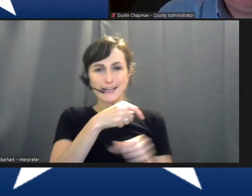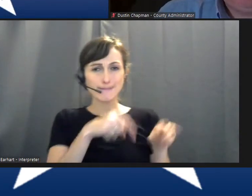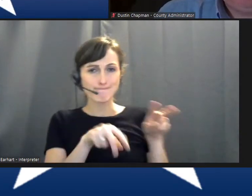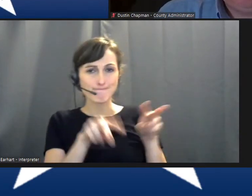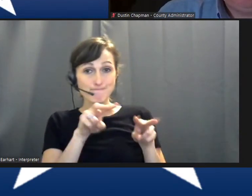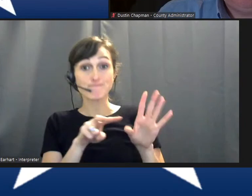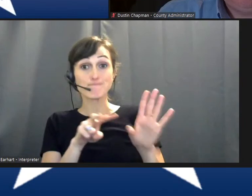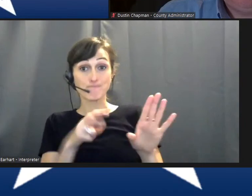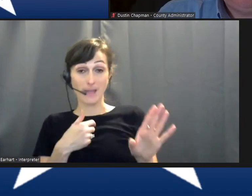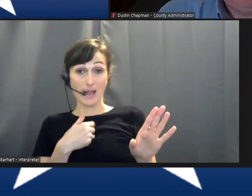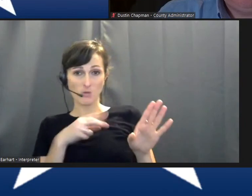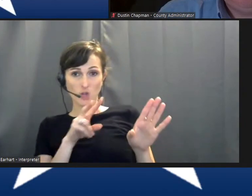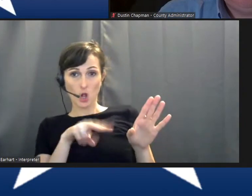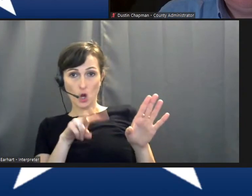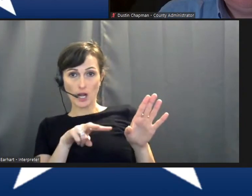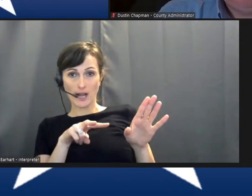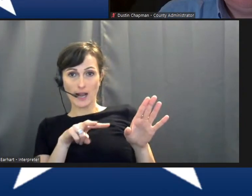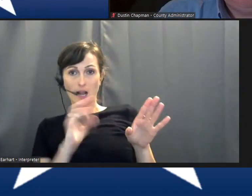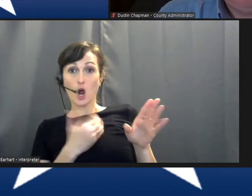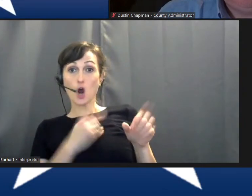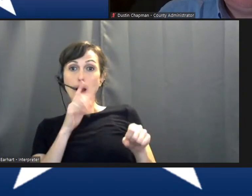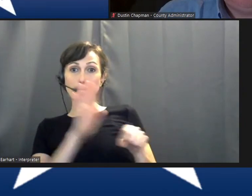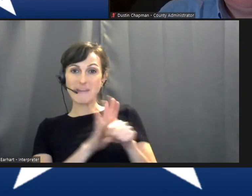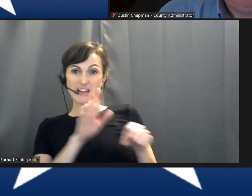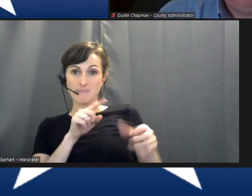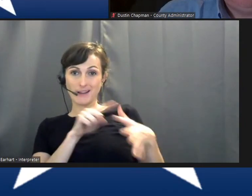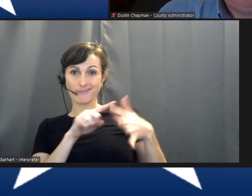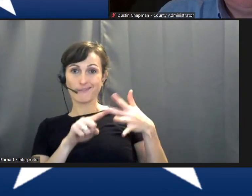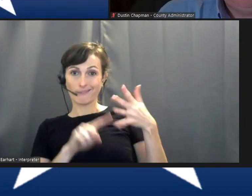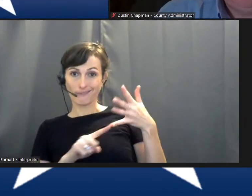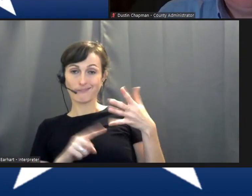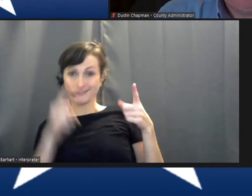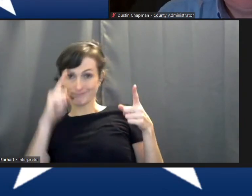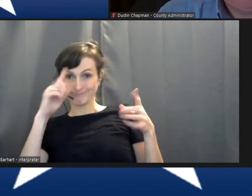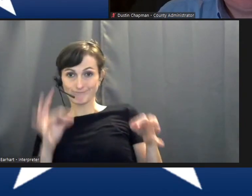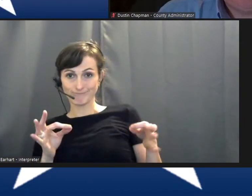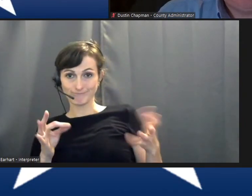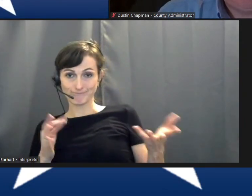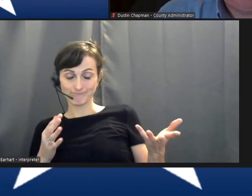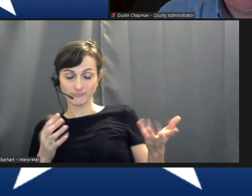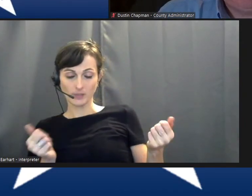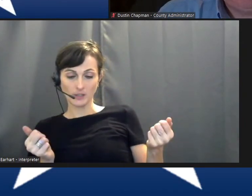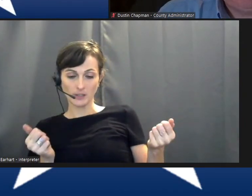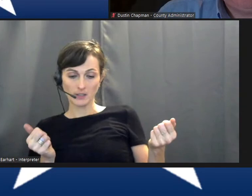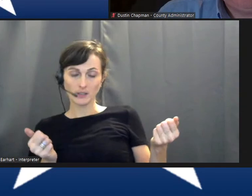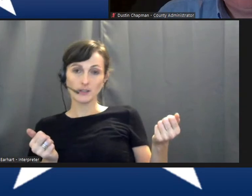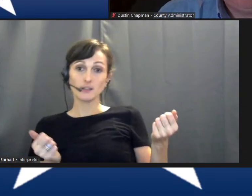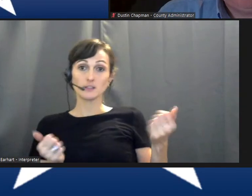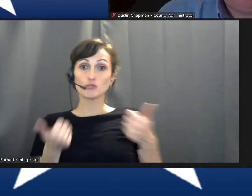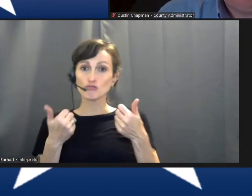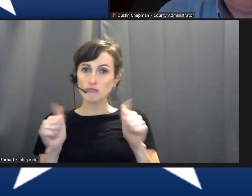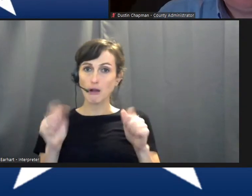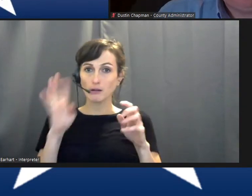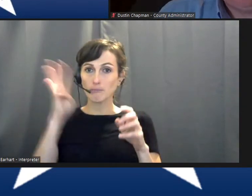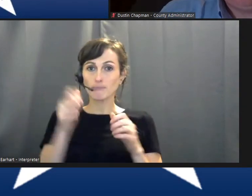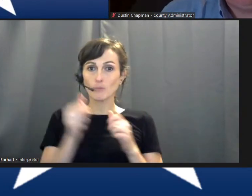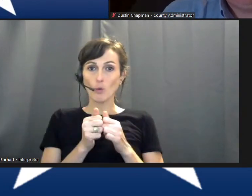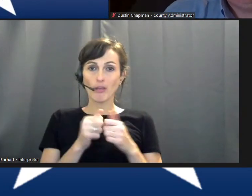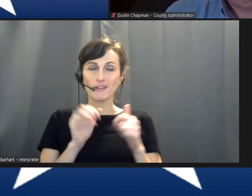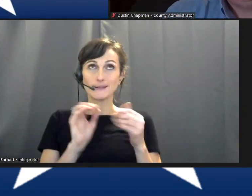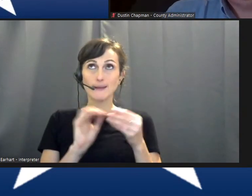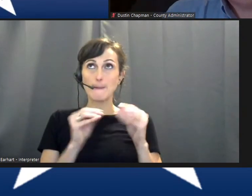looking at what our commitments were and, you know, trying to come up with a